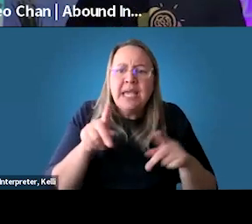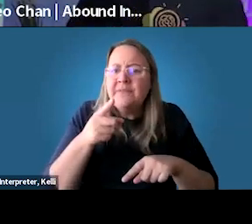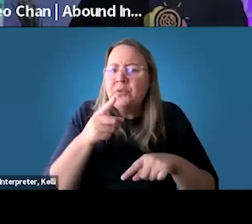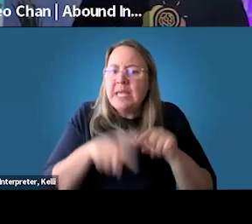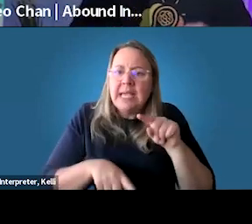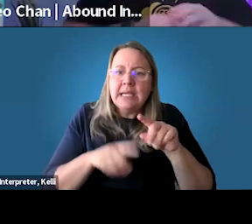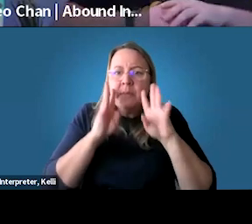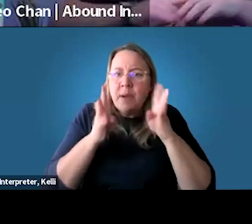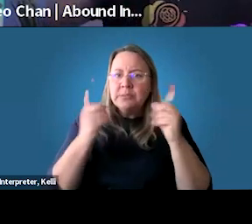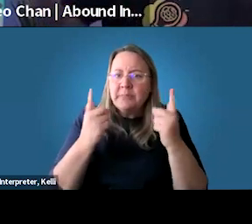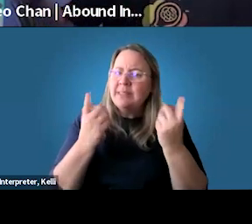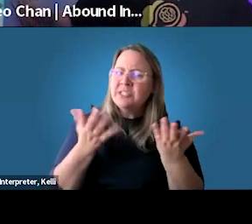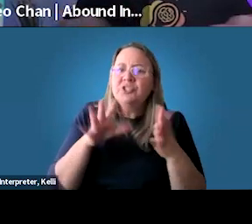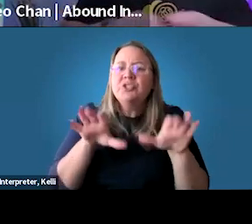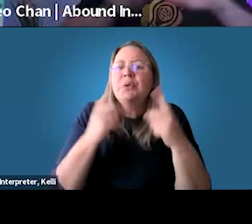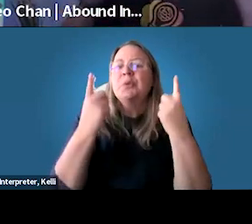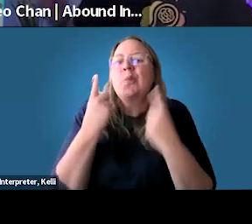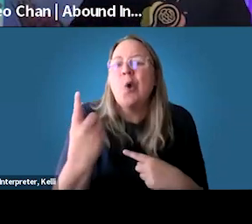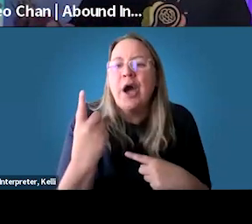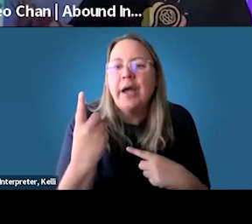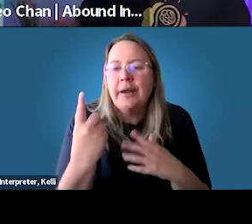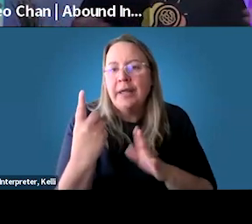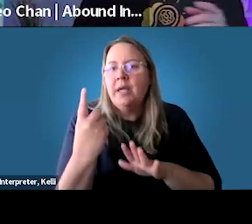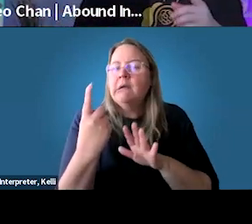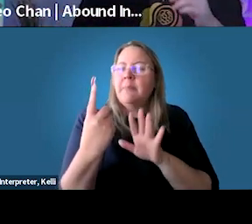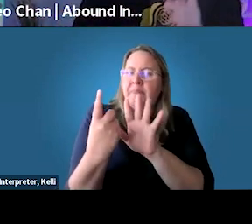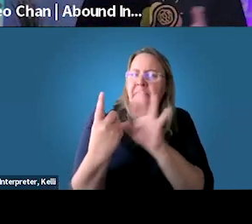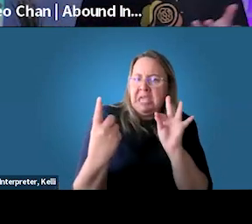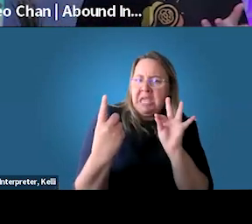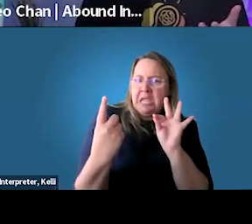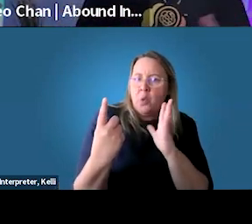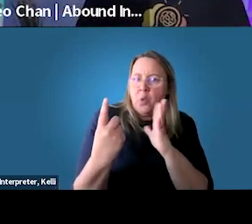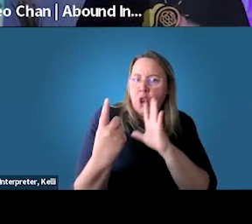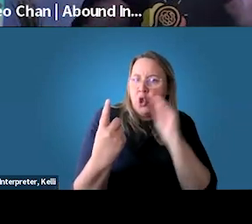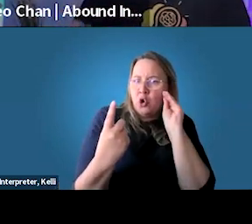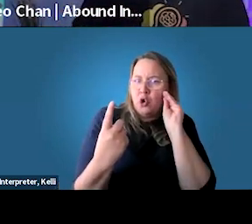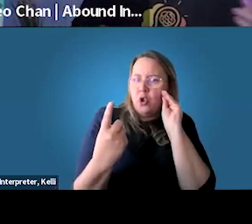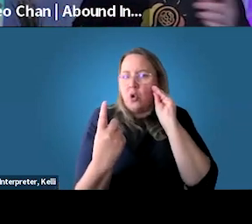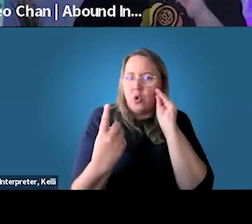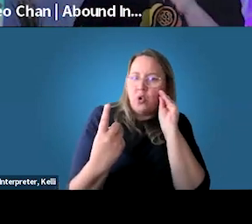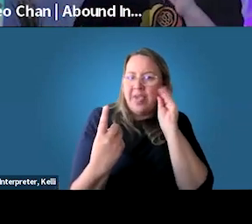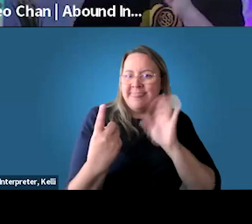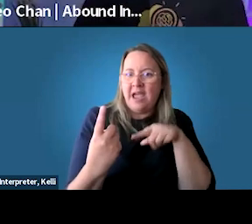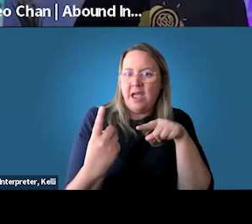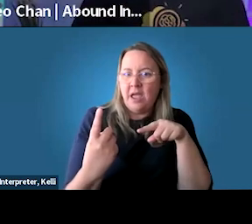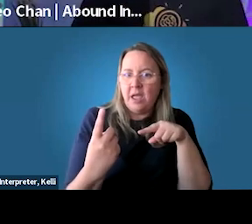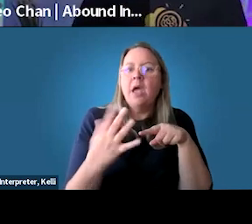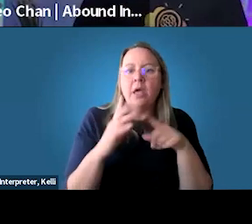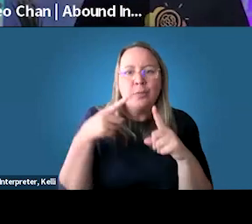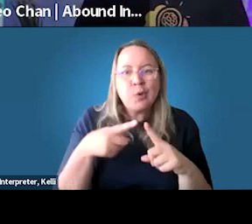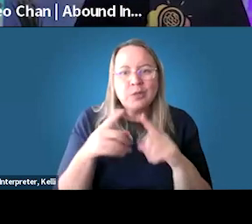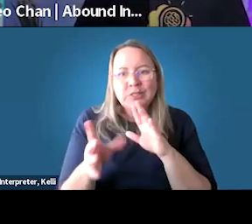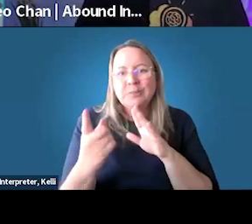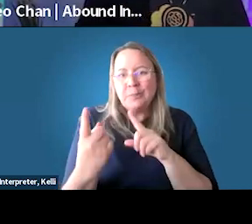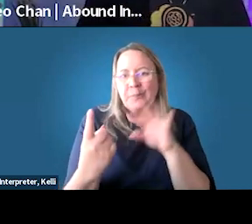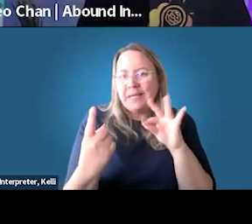one thing. So just kind of doing a exploration of what you'd like to learn, and it's okay if it's not a whole lot of things. But the goal is just to pick one of